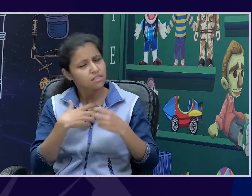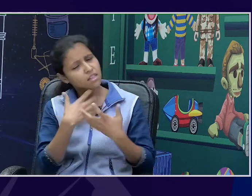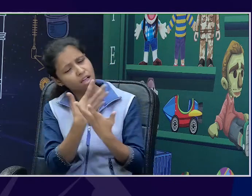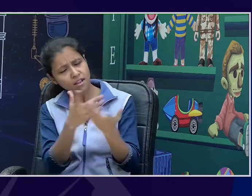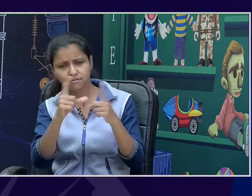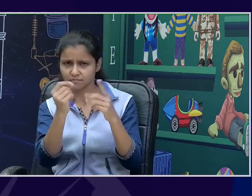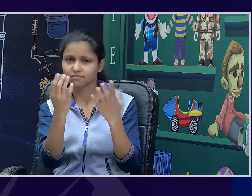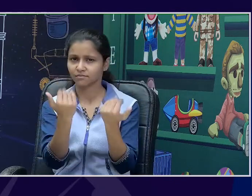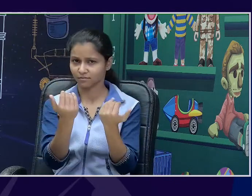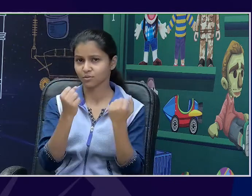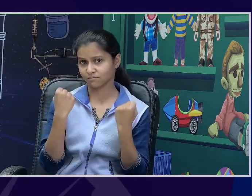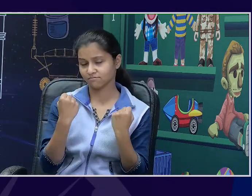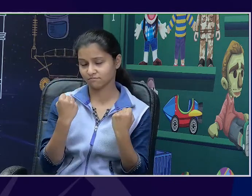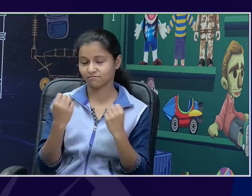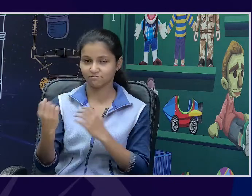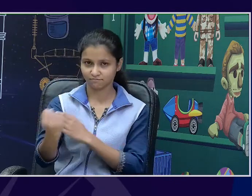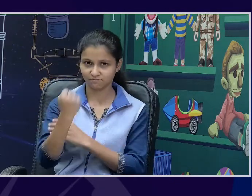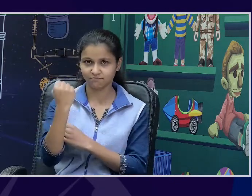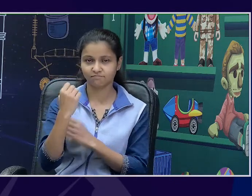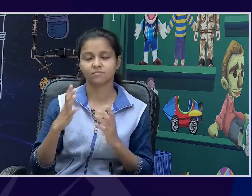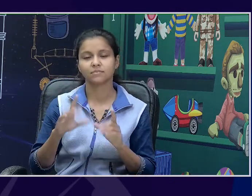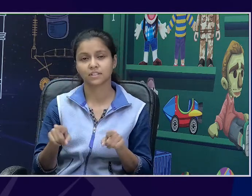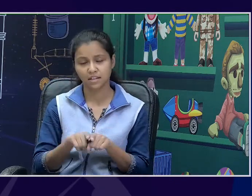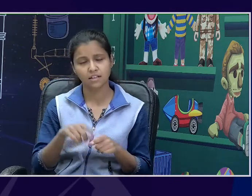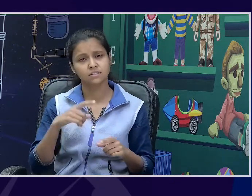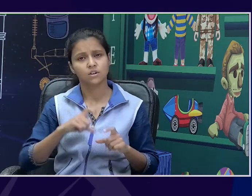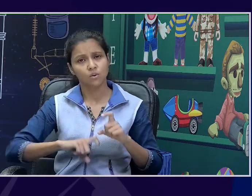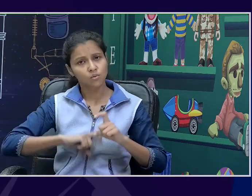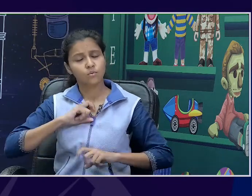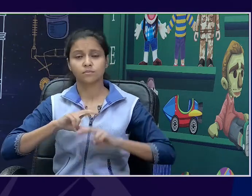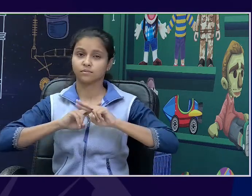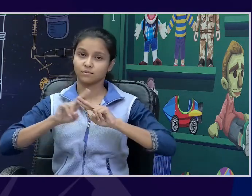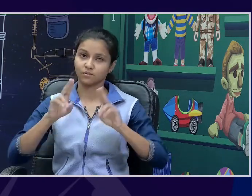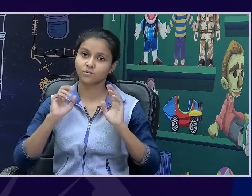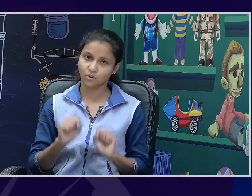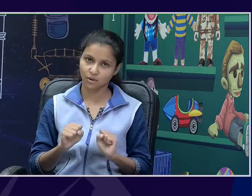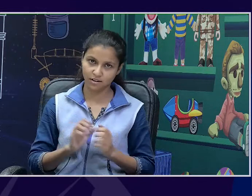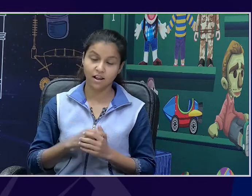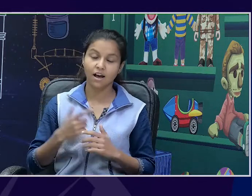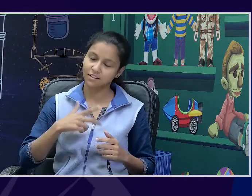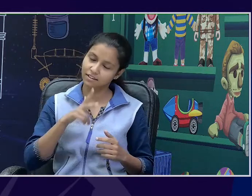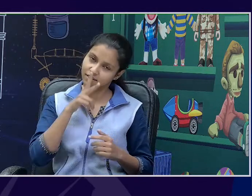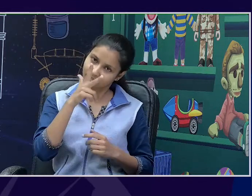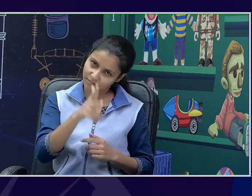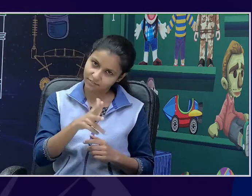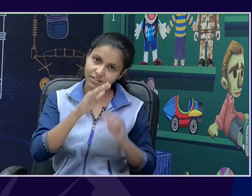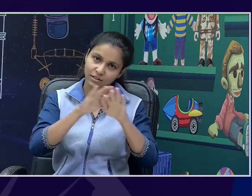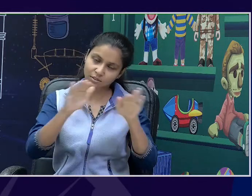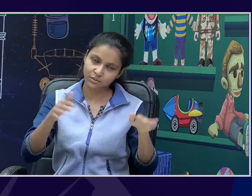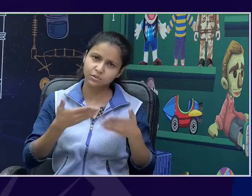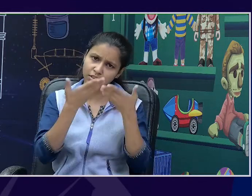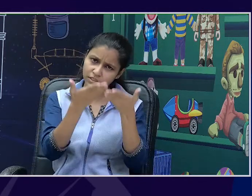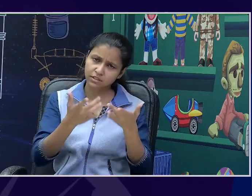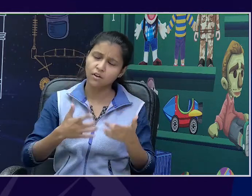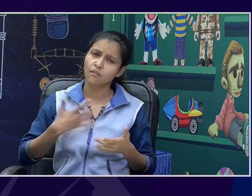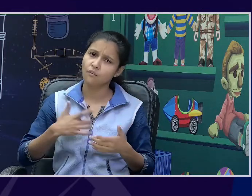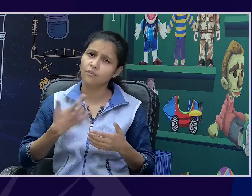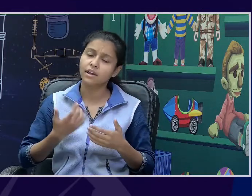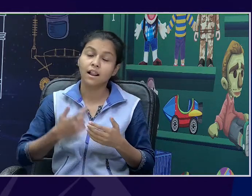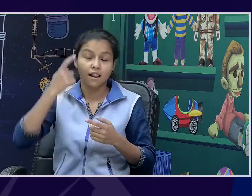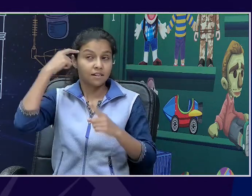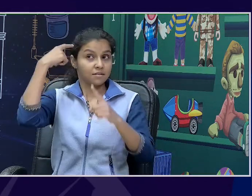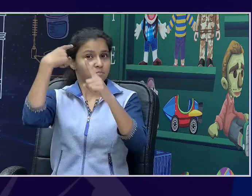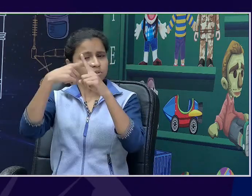be overcome. Right. Every difficulty can be conquered. So that is what I would like to tell the students, that they should feel positive in